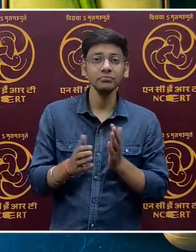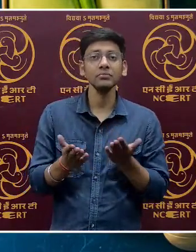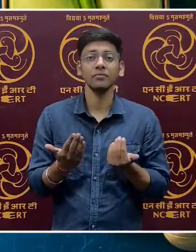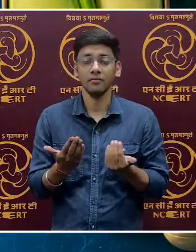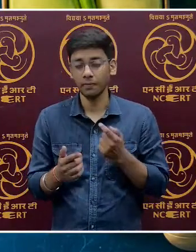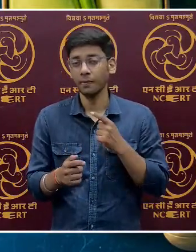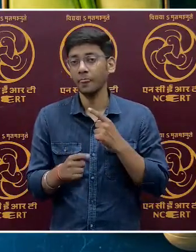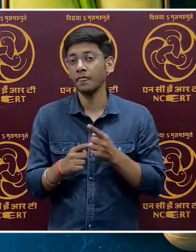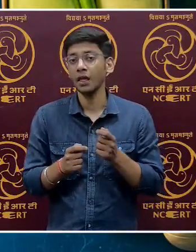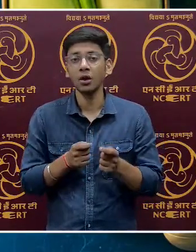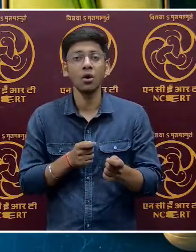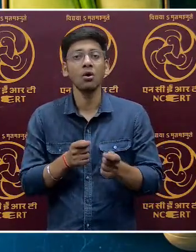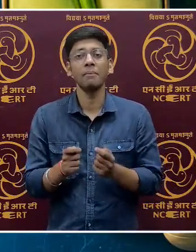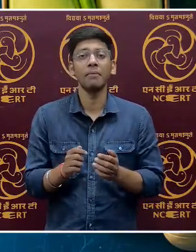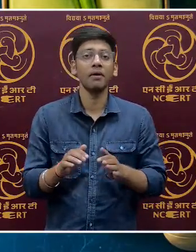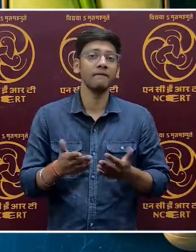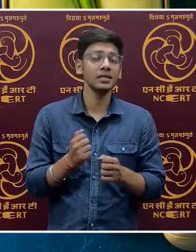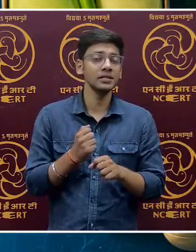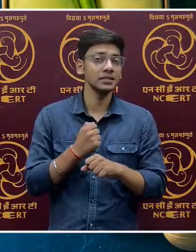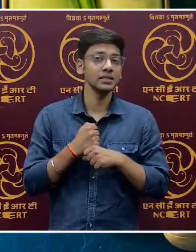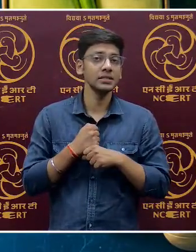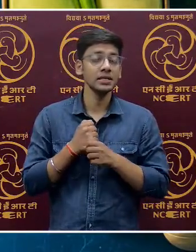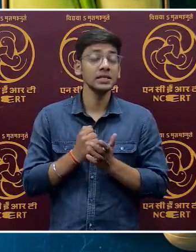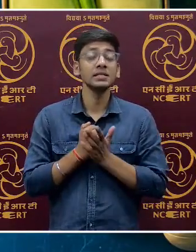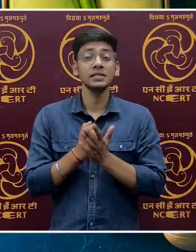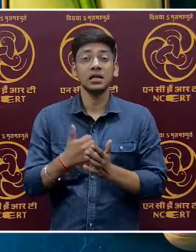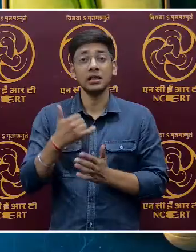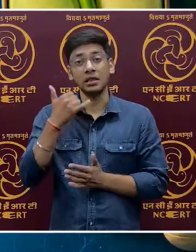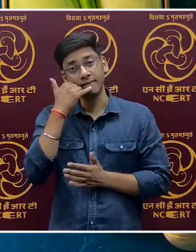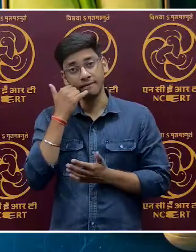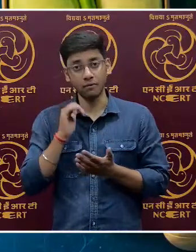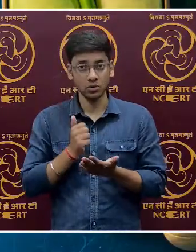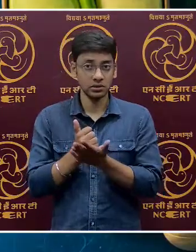be operated by with the mobile phone also.